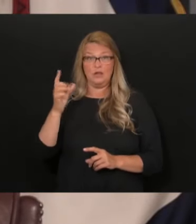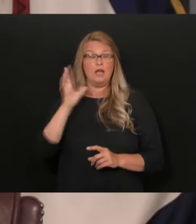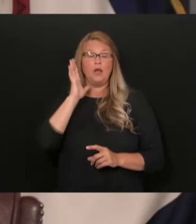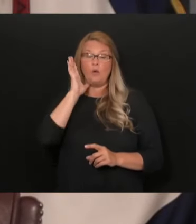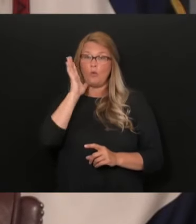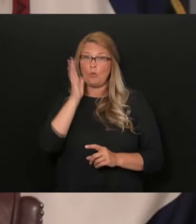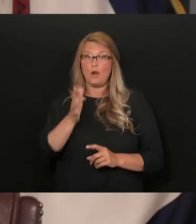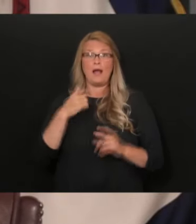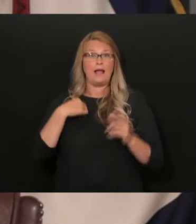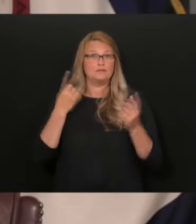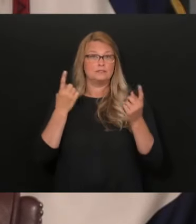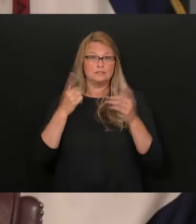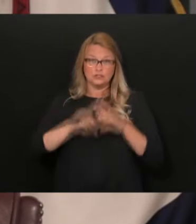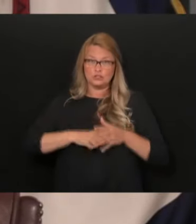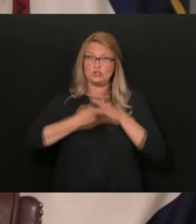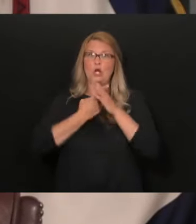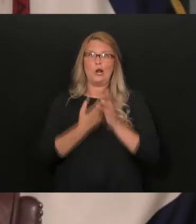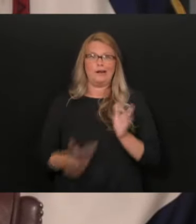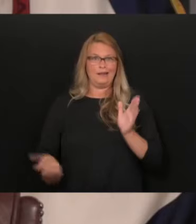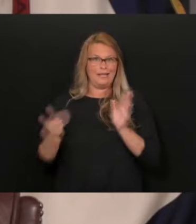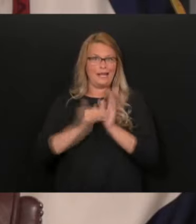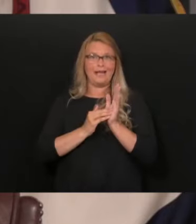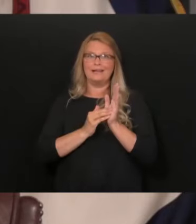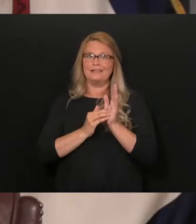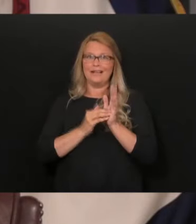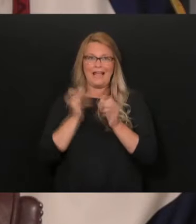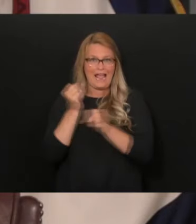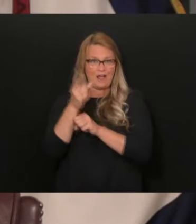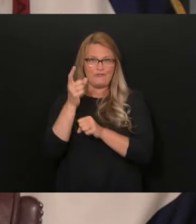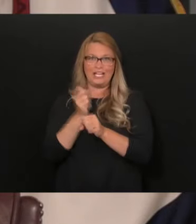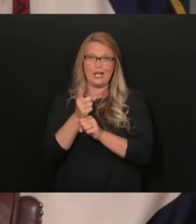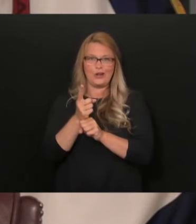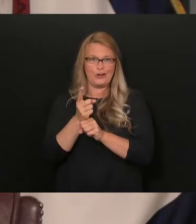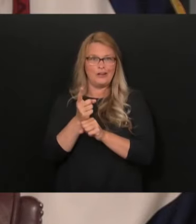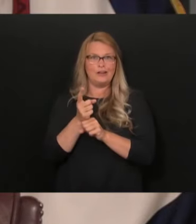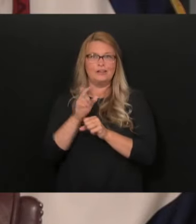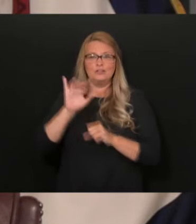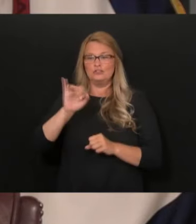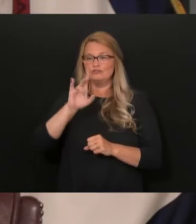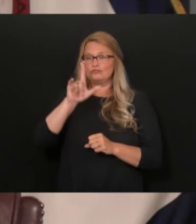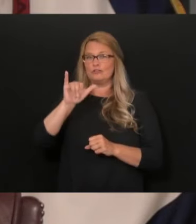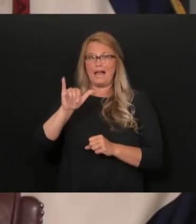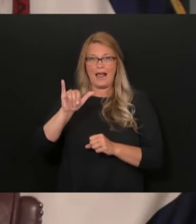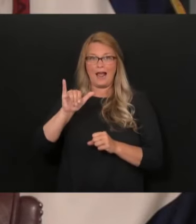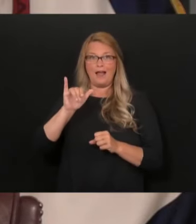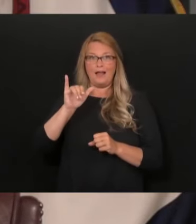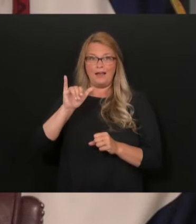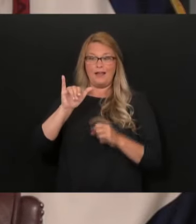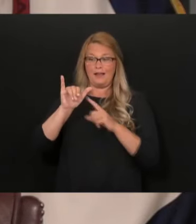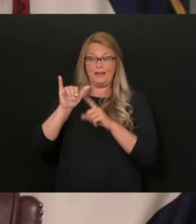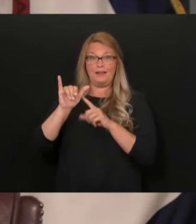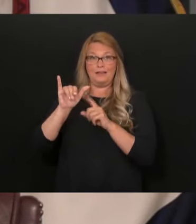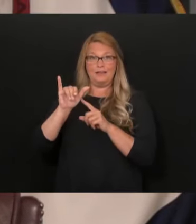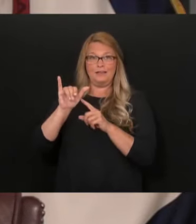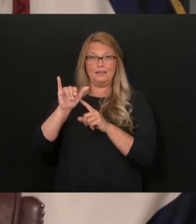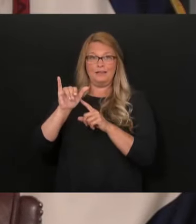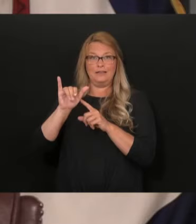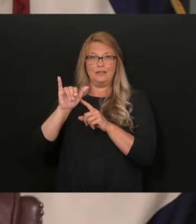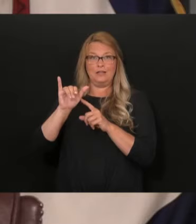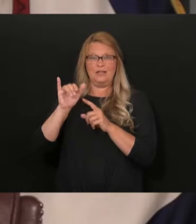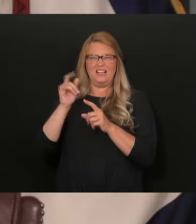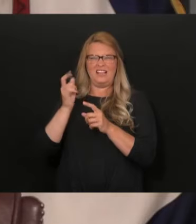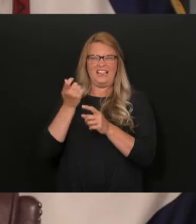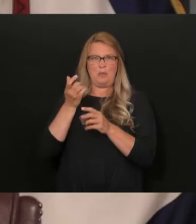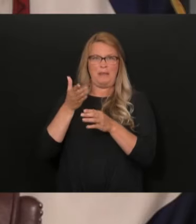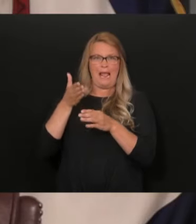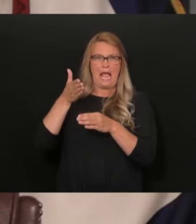every turnover, you know, at every year and everything. We'll start July off and everything, and then very shortly after